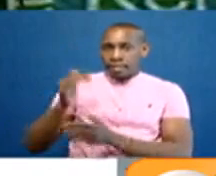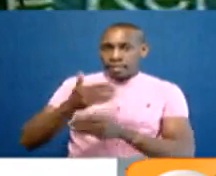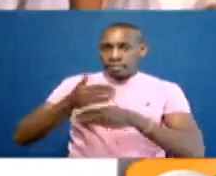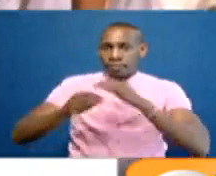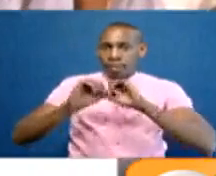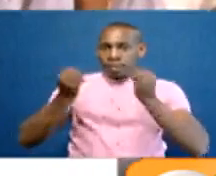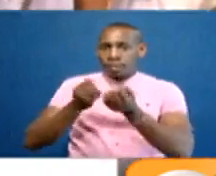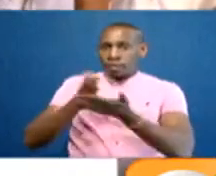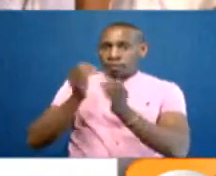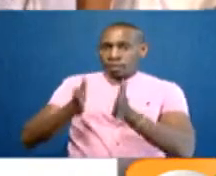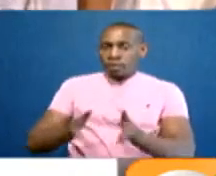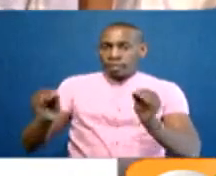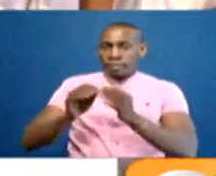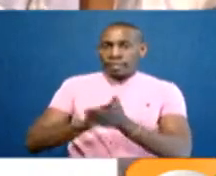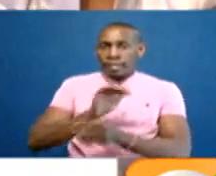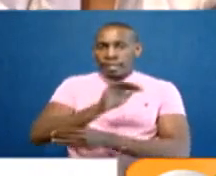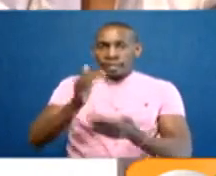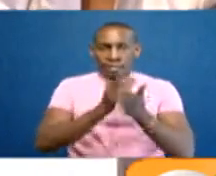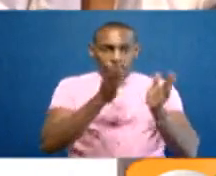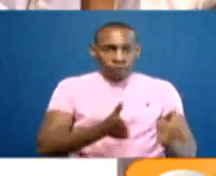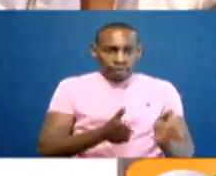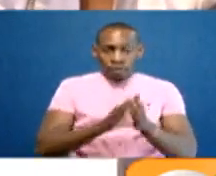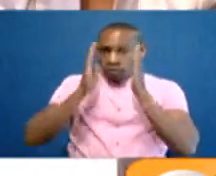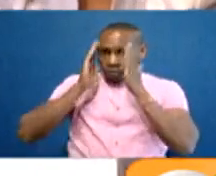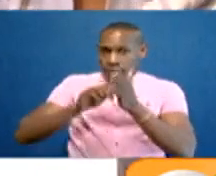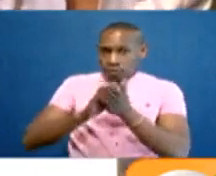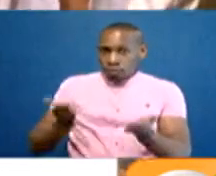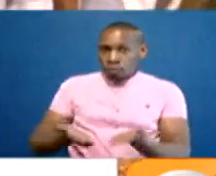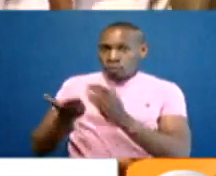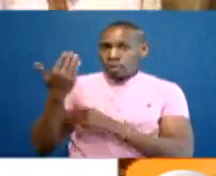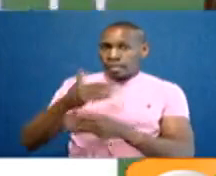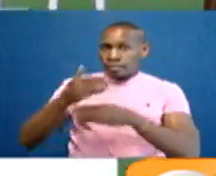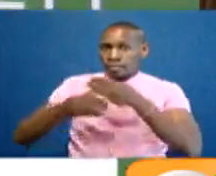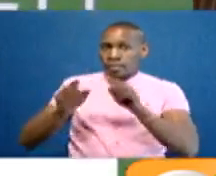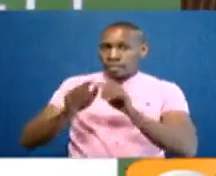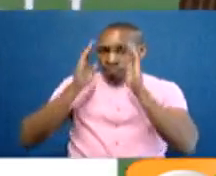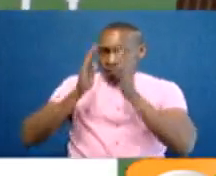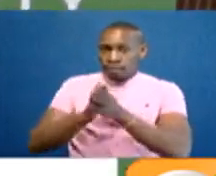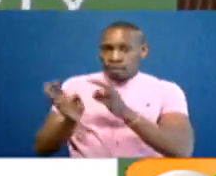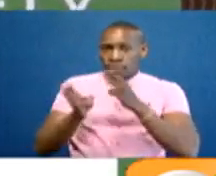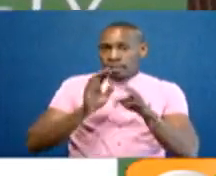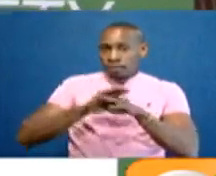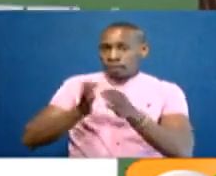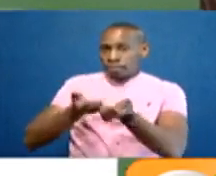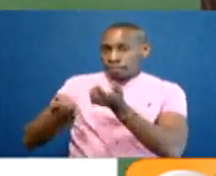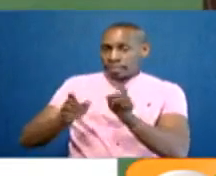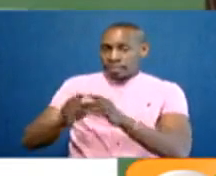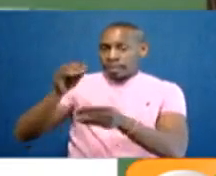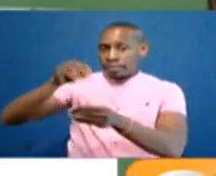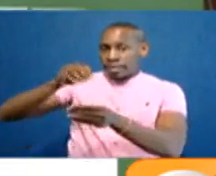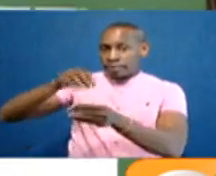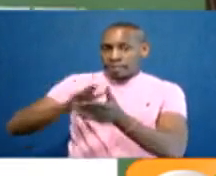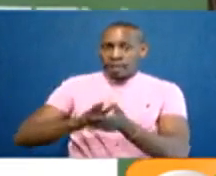Society in a stakeholders meeting called on sector players to focus on promoting green buildings and focus on climate-friendly business and